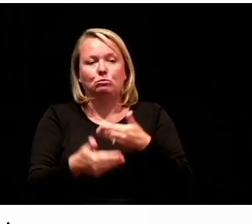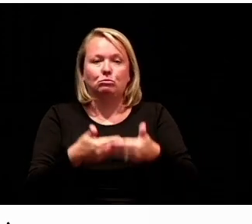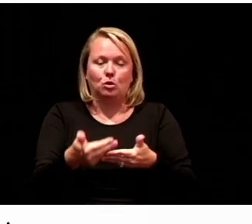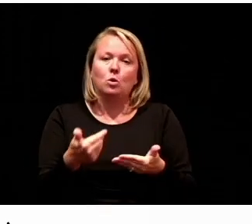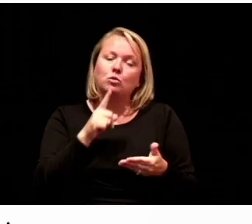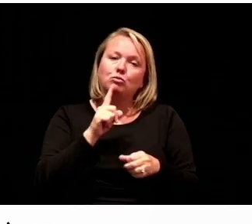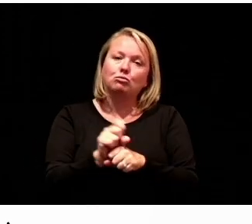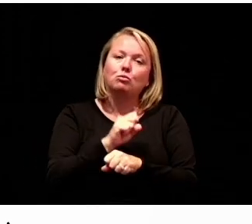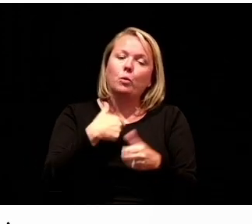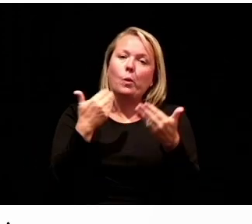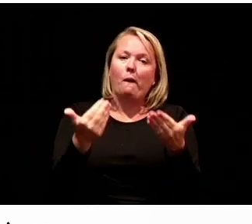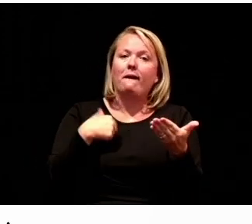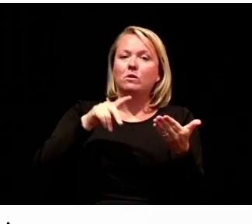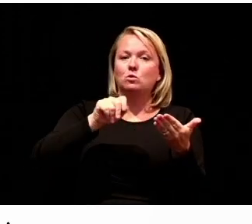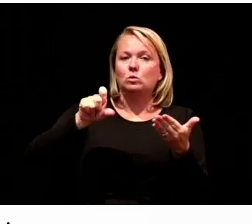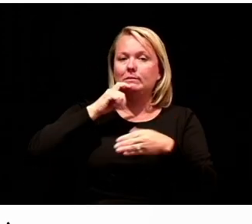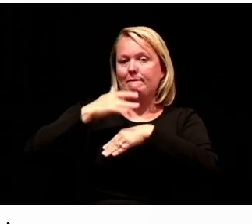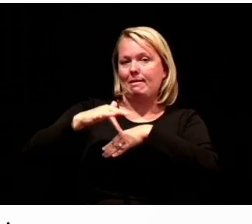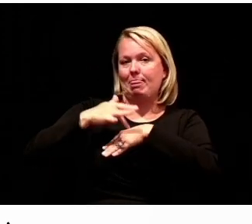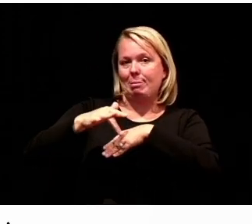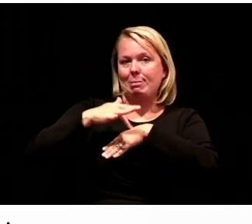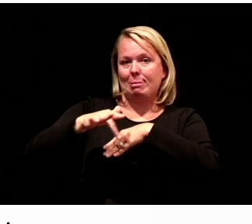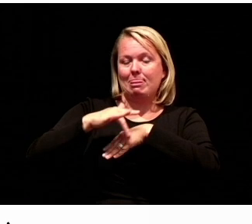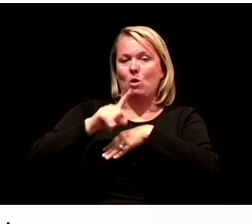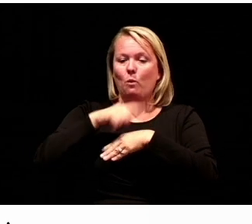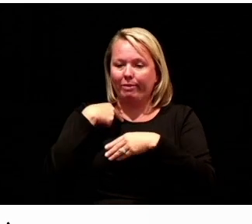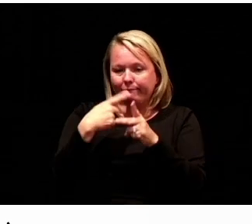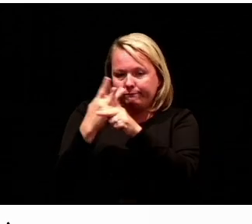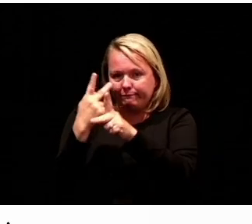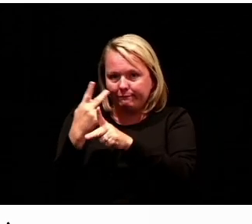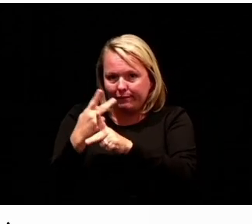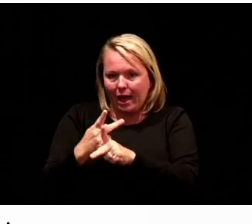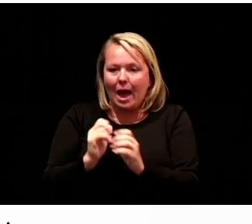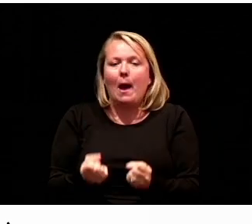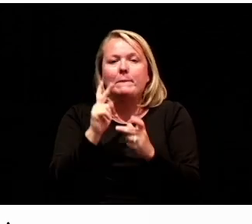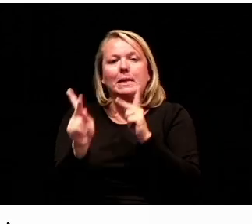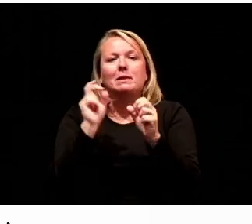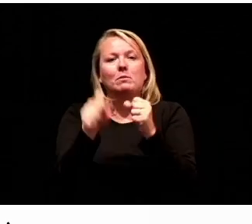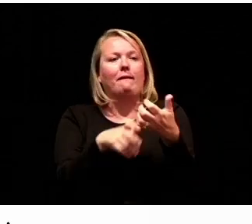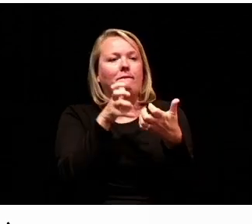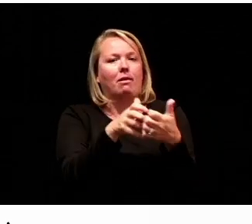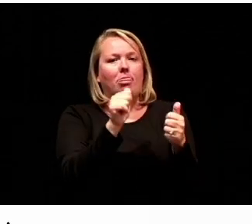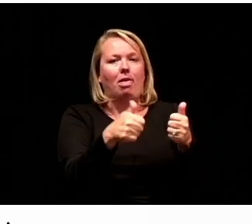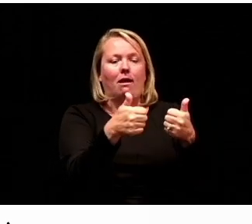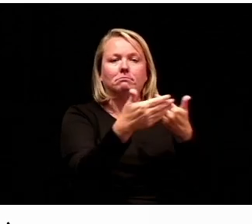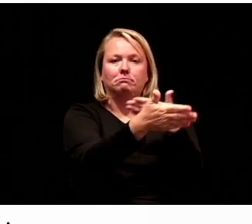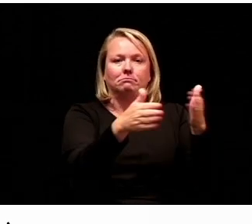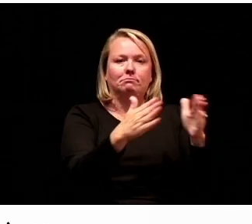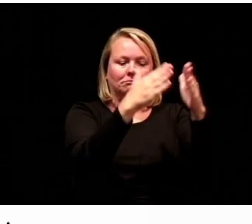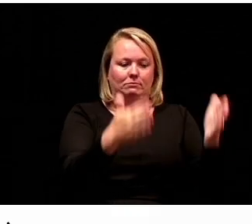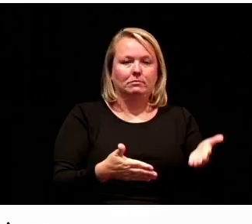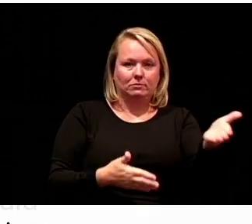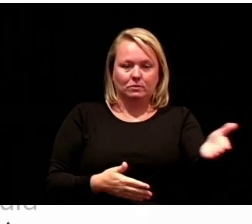policies? You'll see, again, any of those definitions should be complying with the Fair Housing Law, constantly reviewing